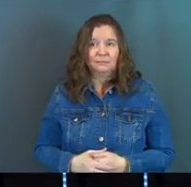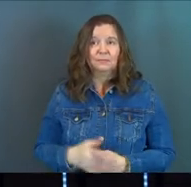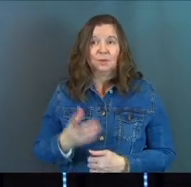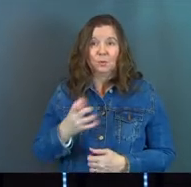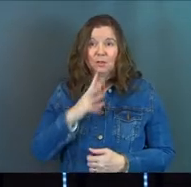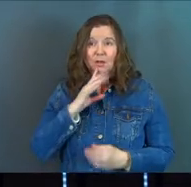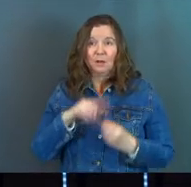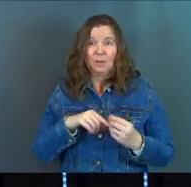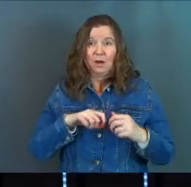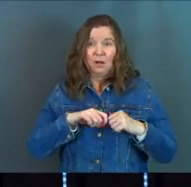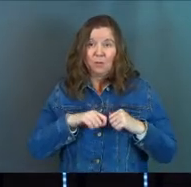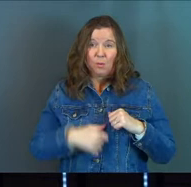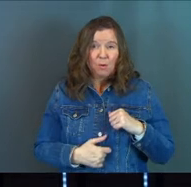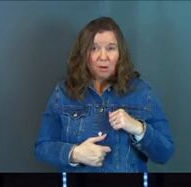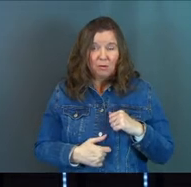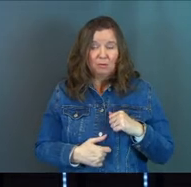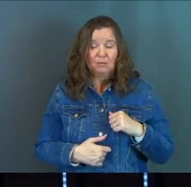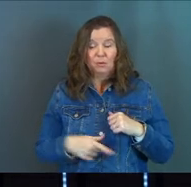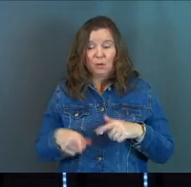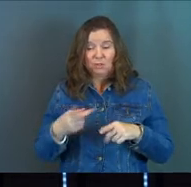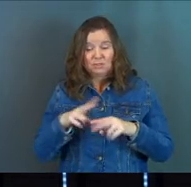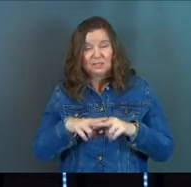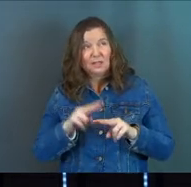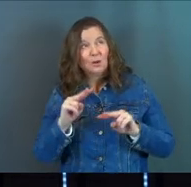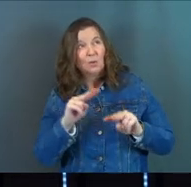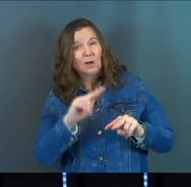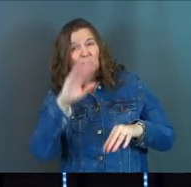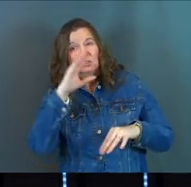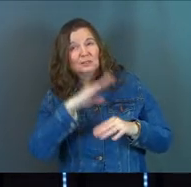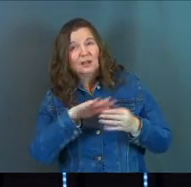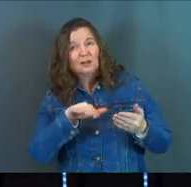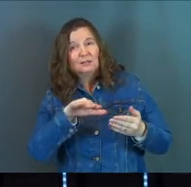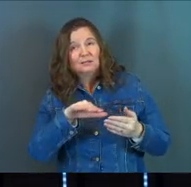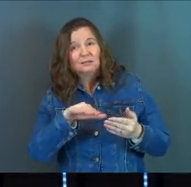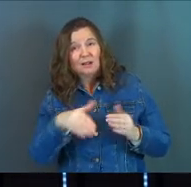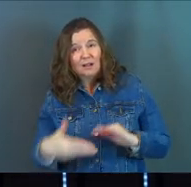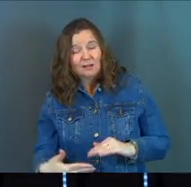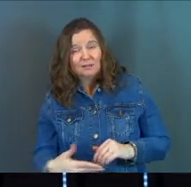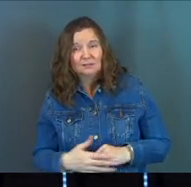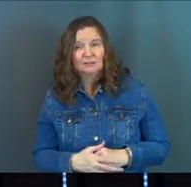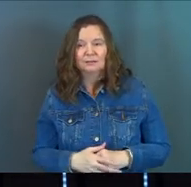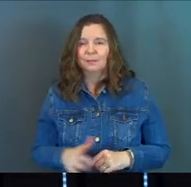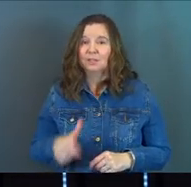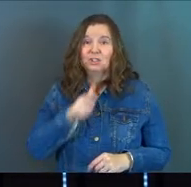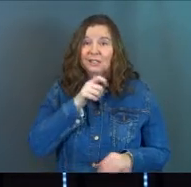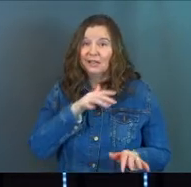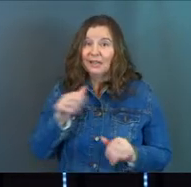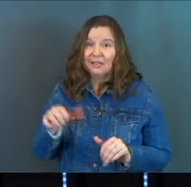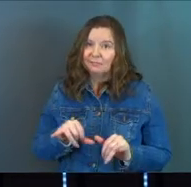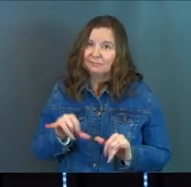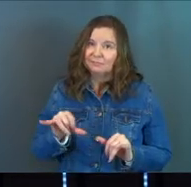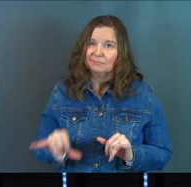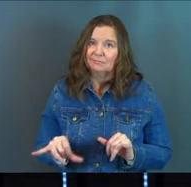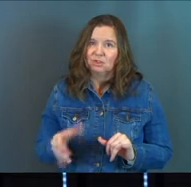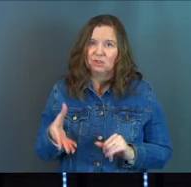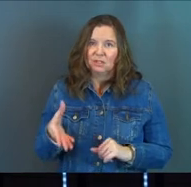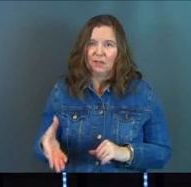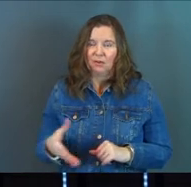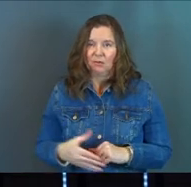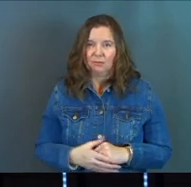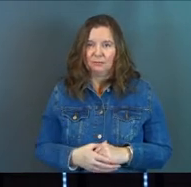And you want to talk about a broken heart while she sits there and watches her son die? But she didn't leave. She's